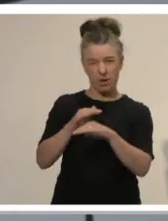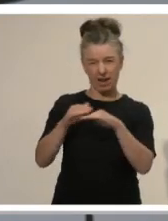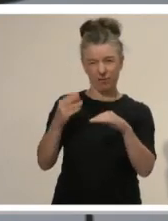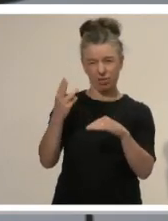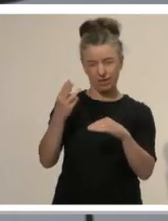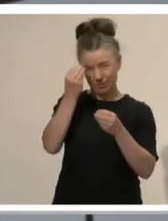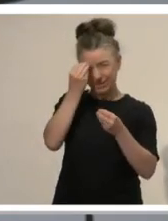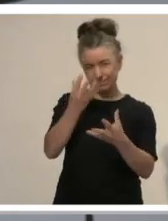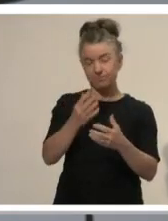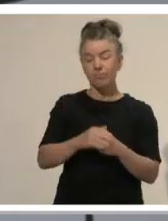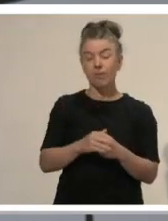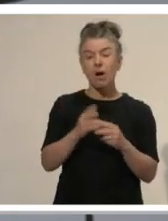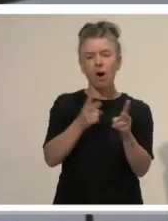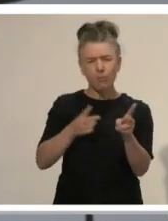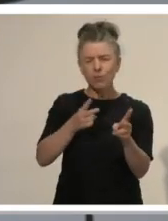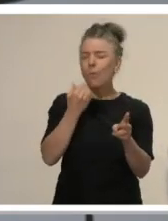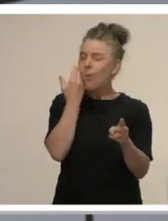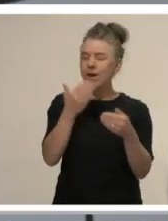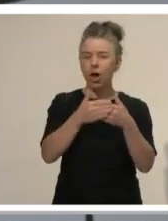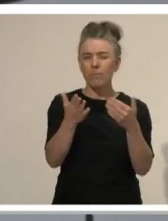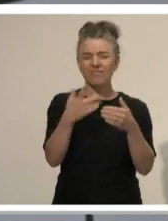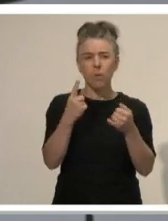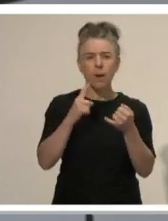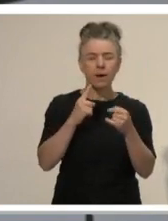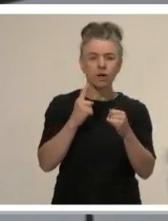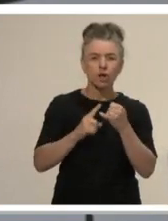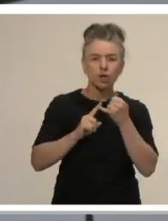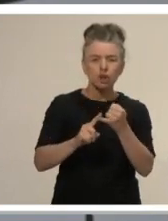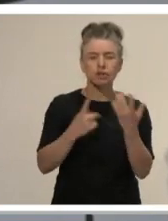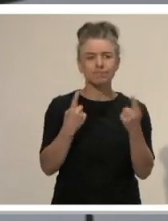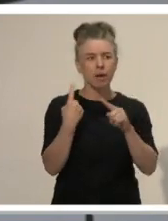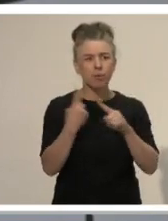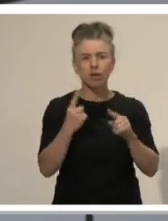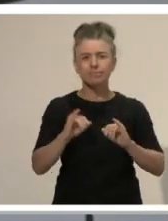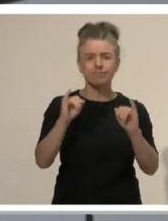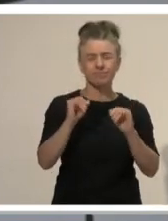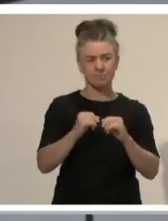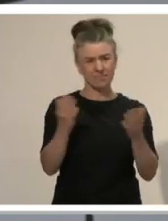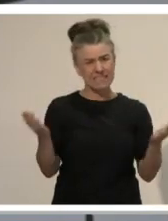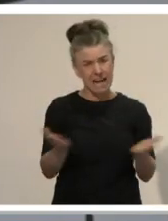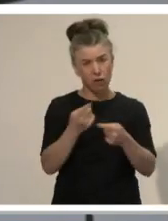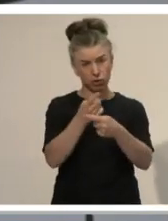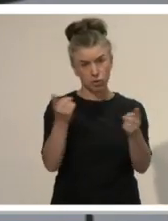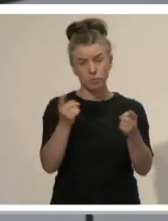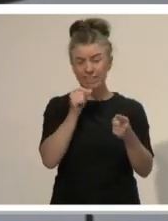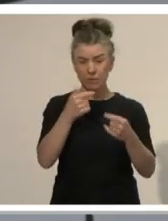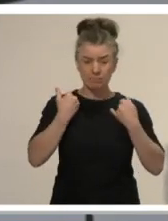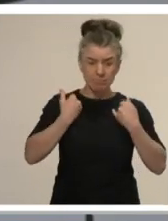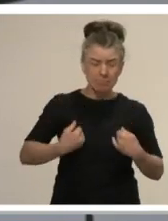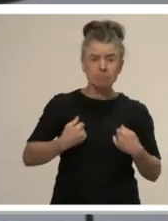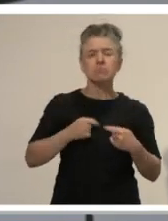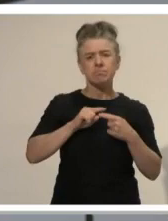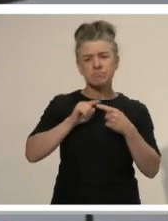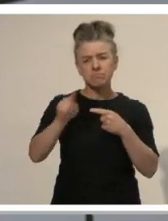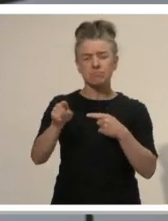for emergency and acute care, of course, and I encourage all people to seek acute care for whatever their condition through either